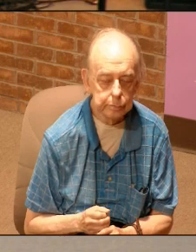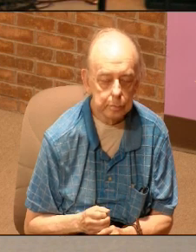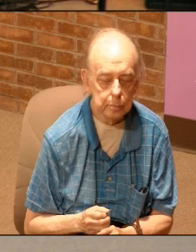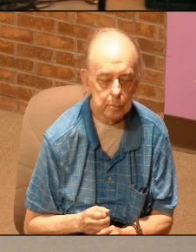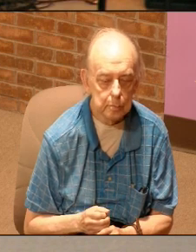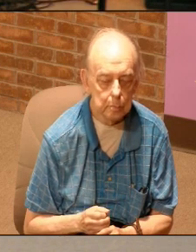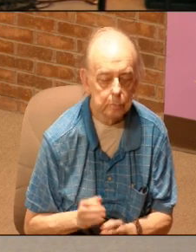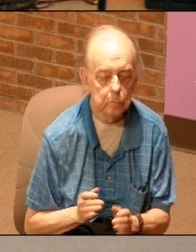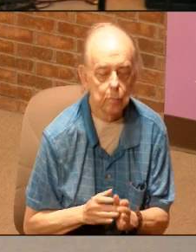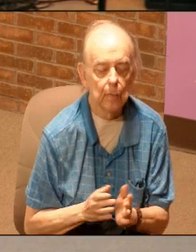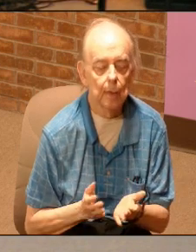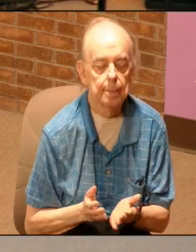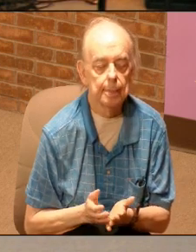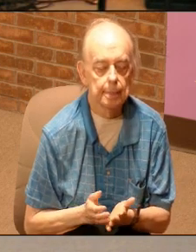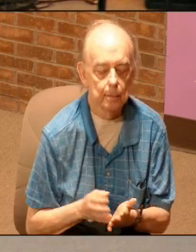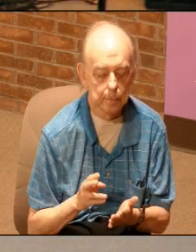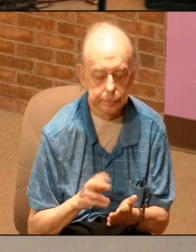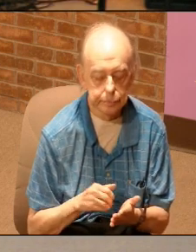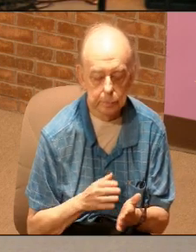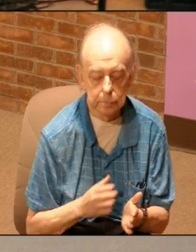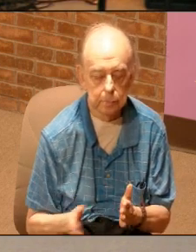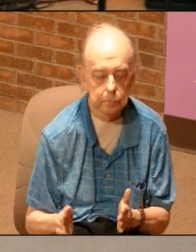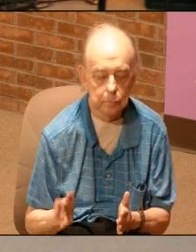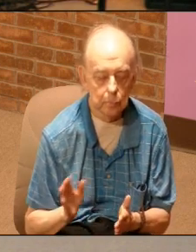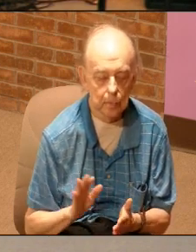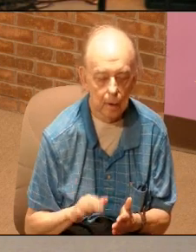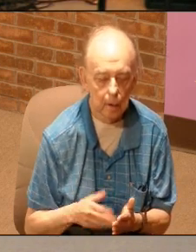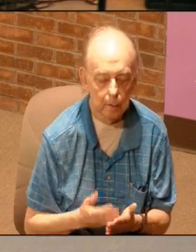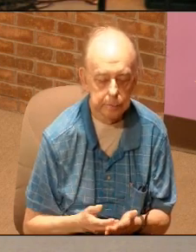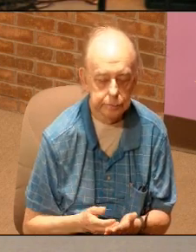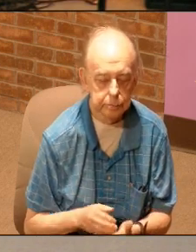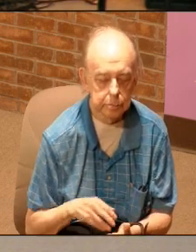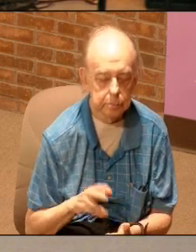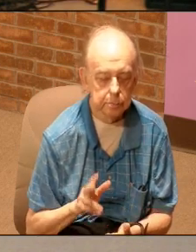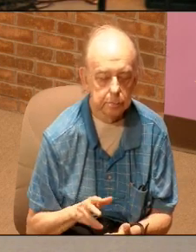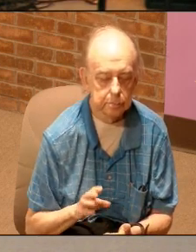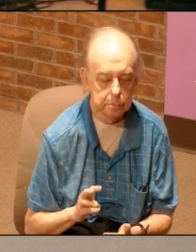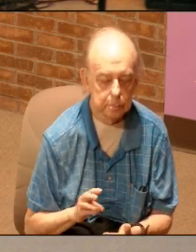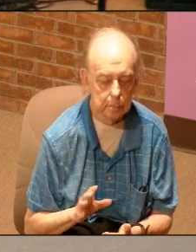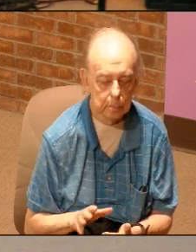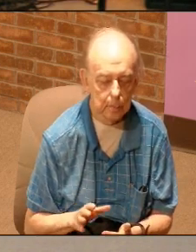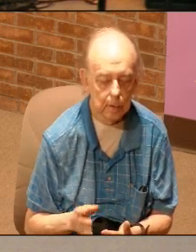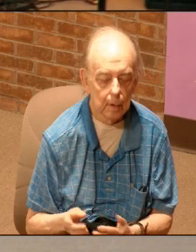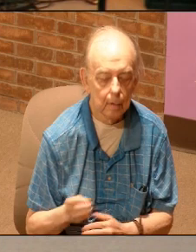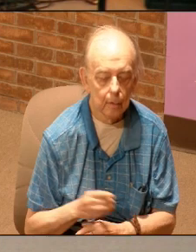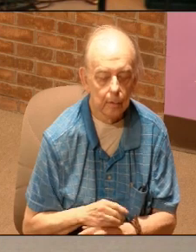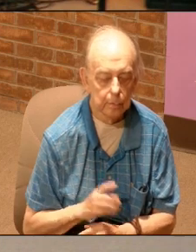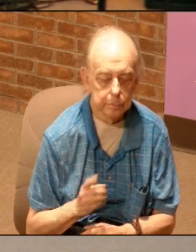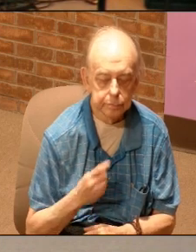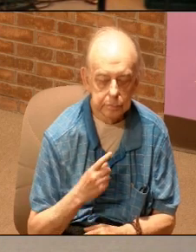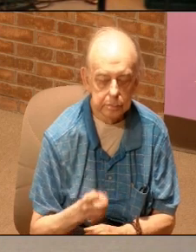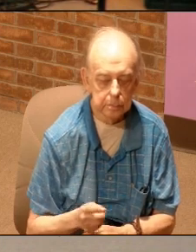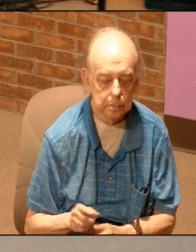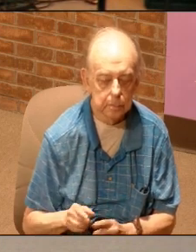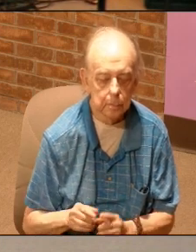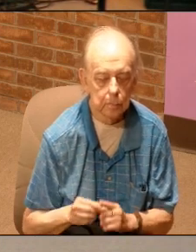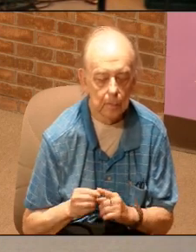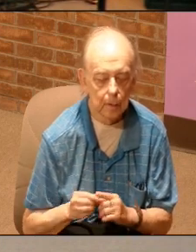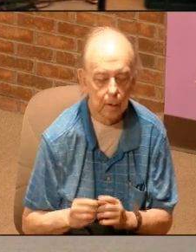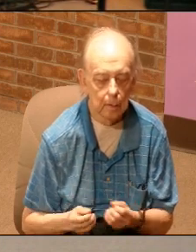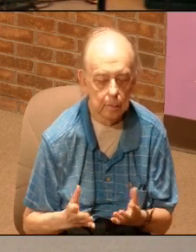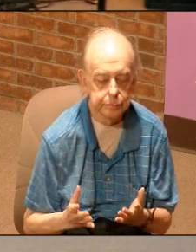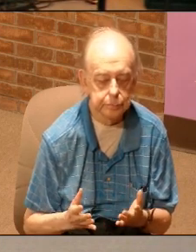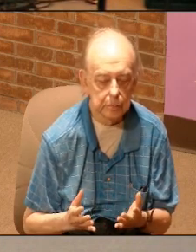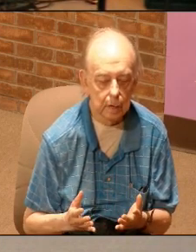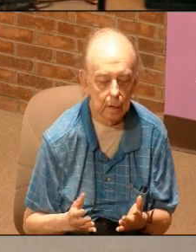a Bible reading plan that will have all 365 days, and it will tell you exactly how